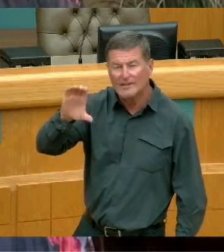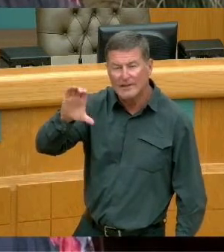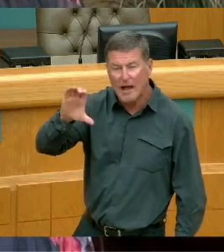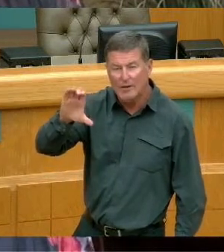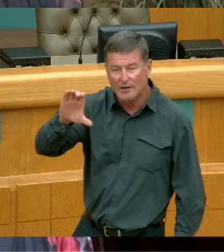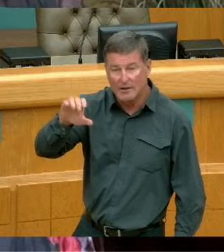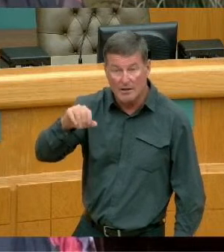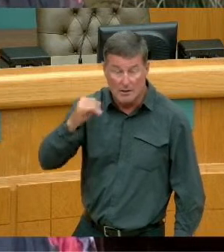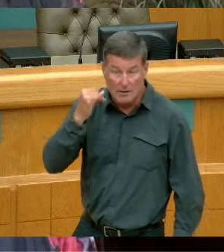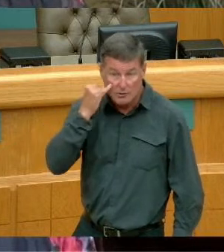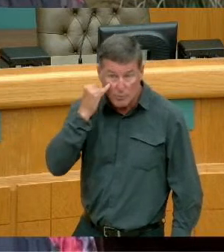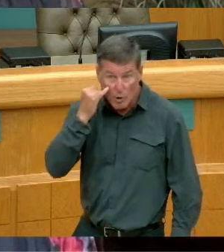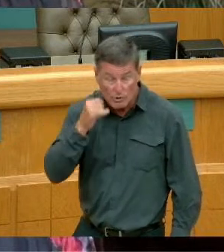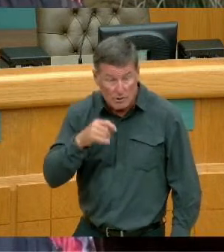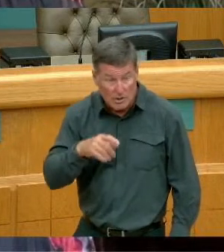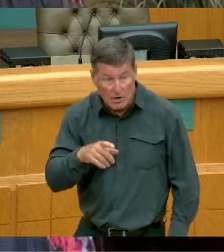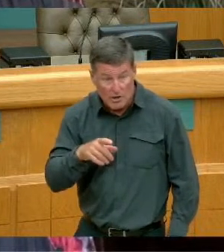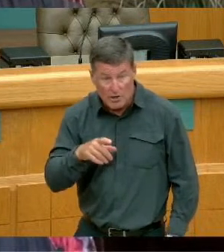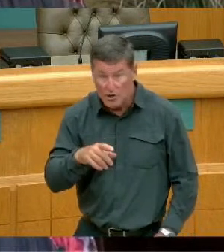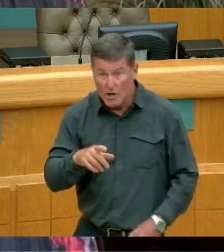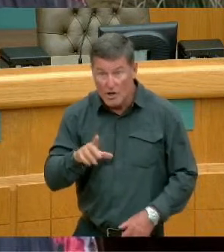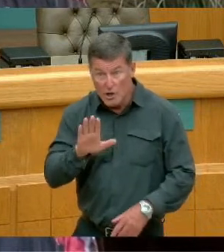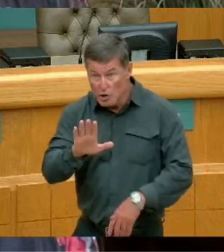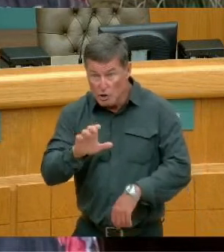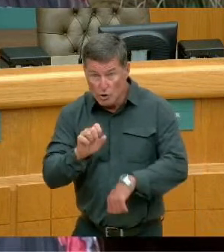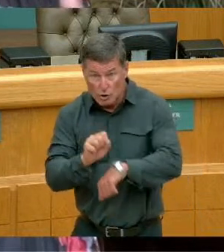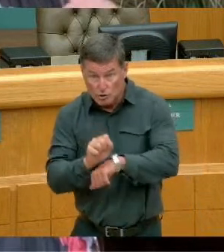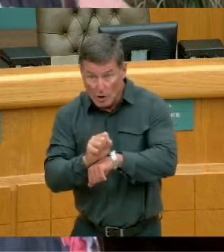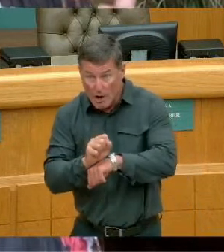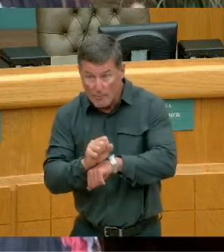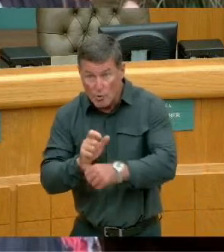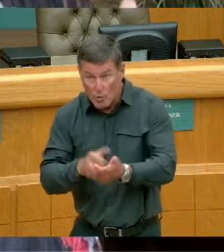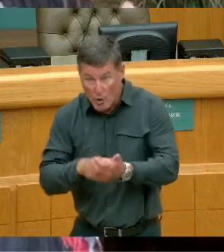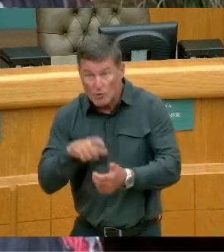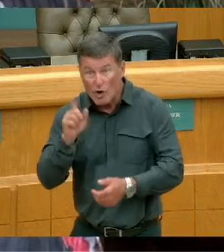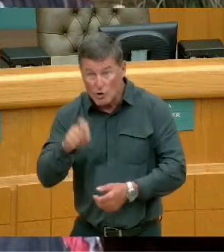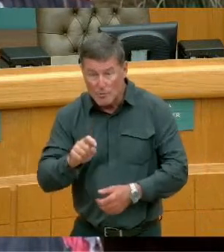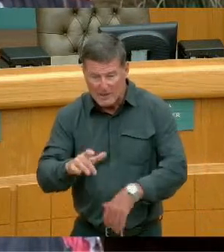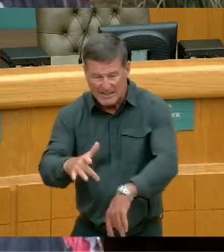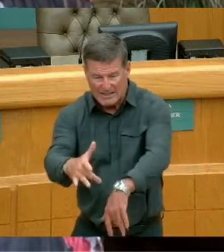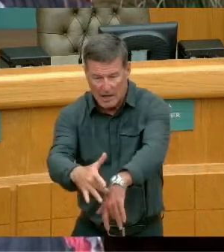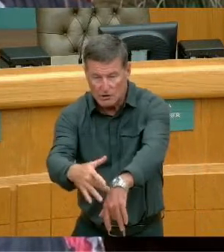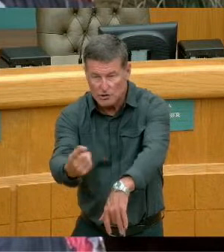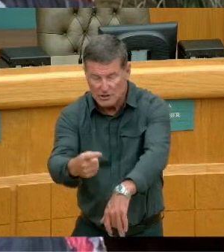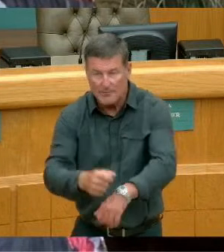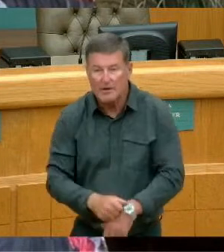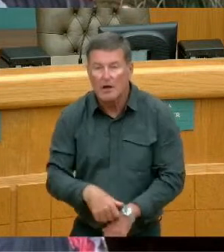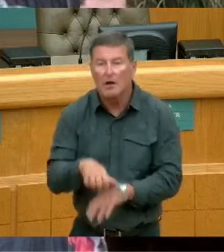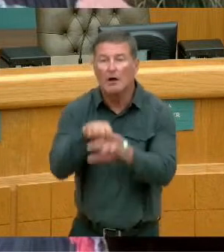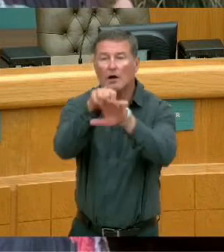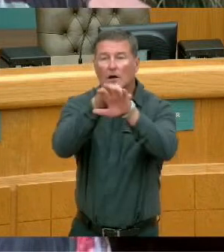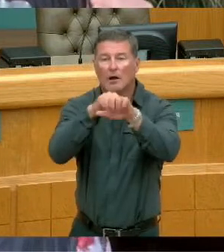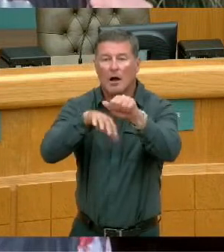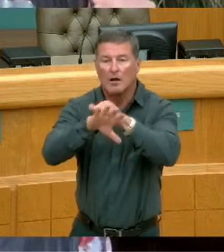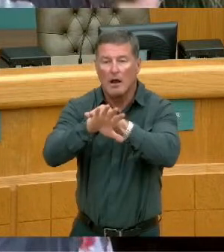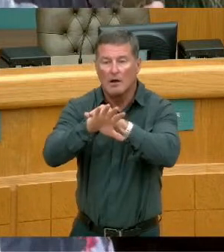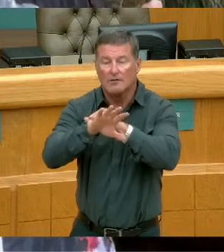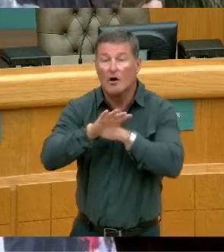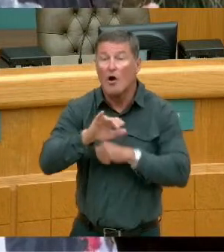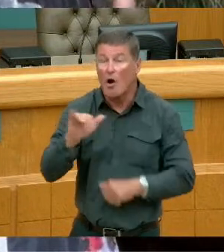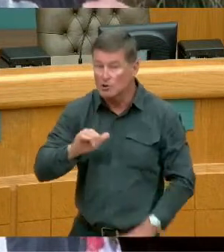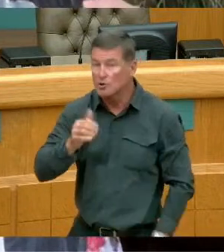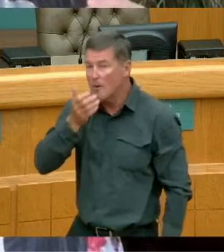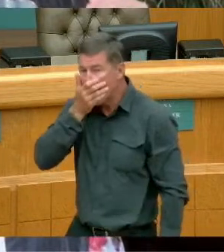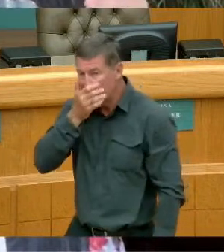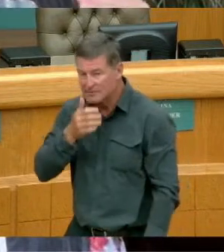depends on you touching, you have to wear the gloves. And we all know what personal protective equipment we have to wear for our own